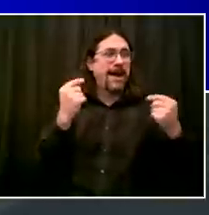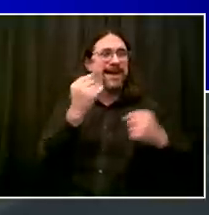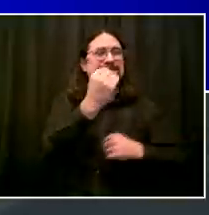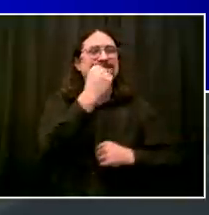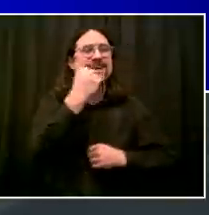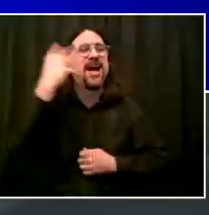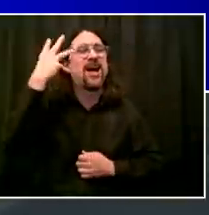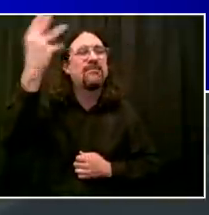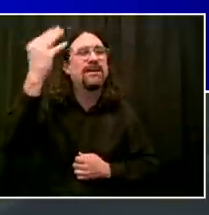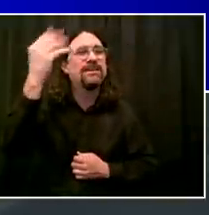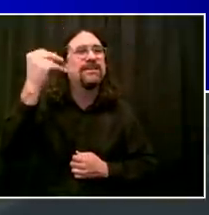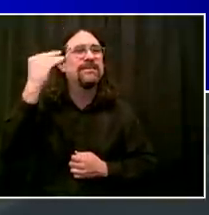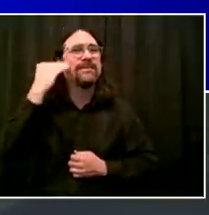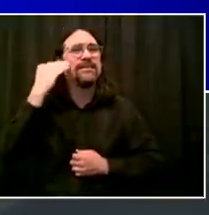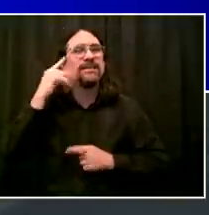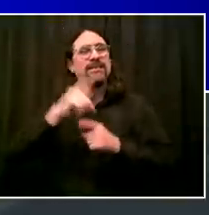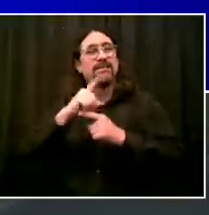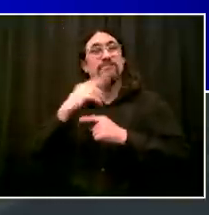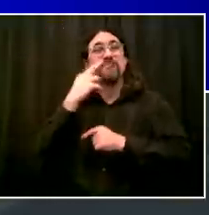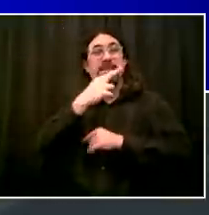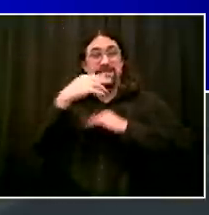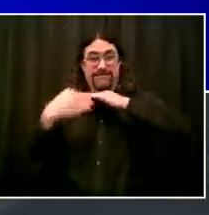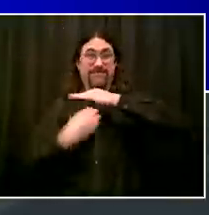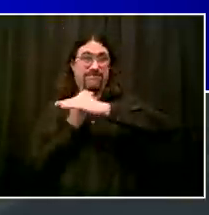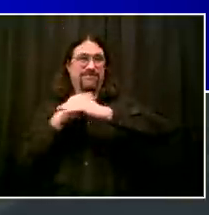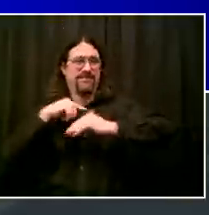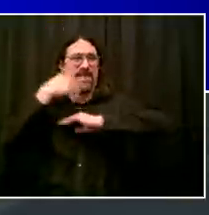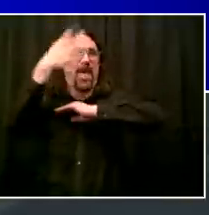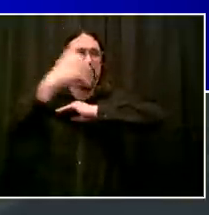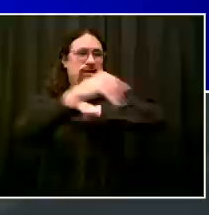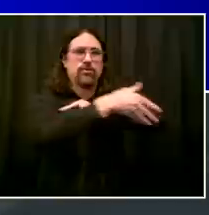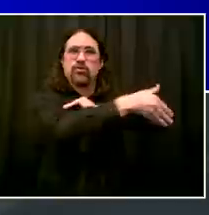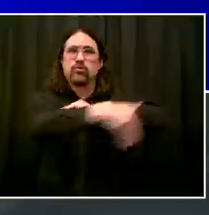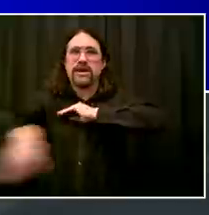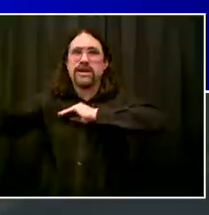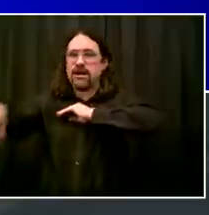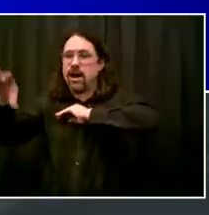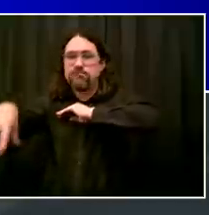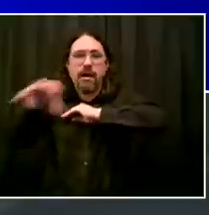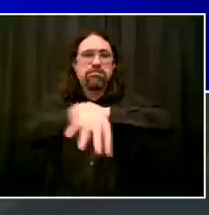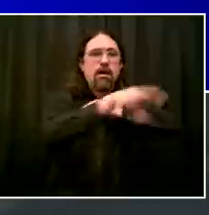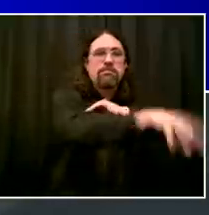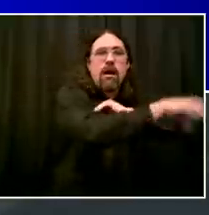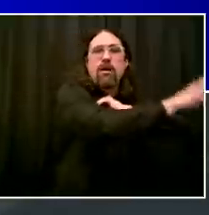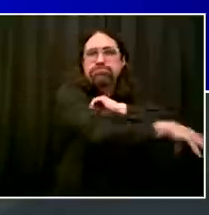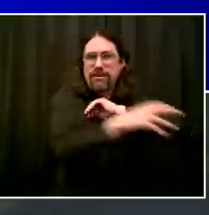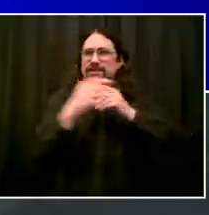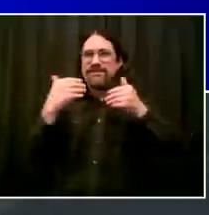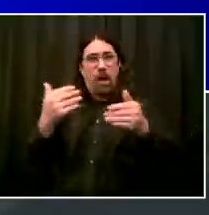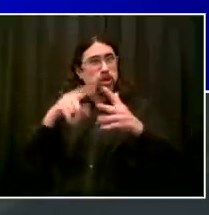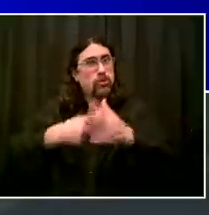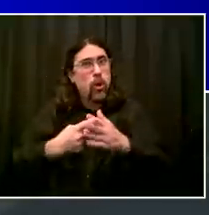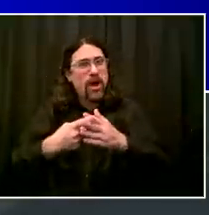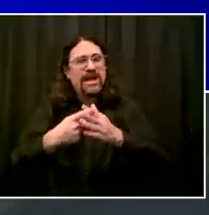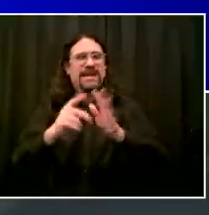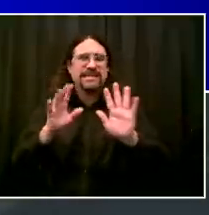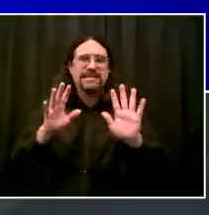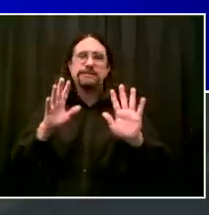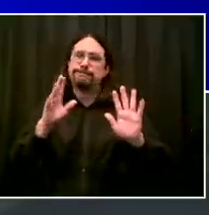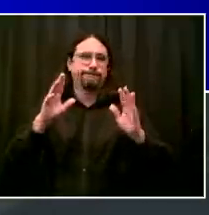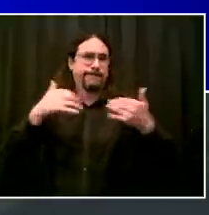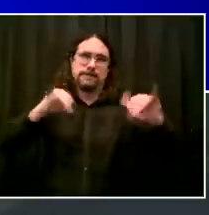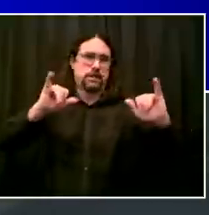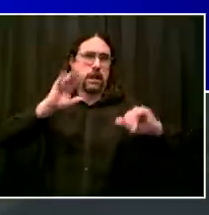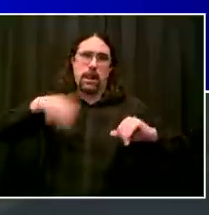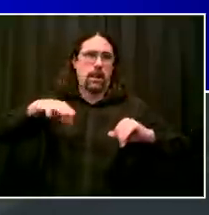see in places where we've had some problems, you will see the presence of the police department and other agencies just